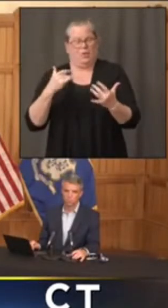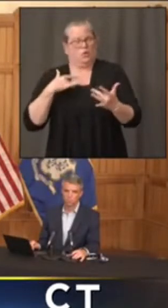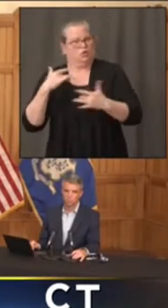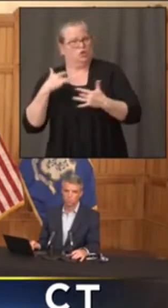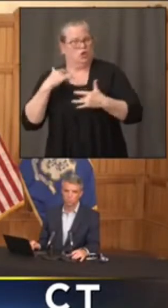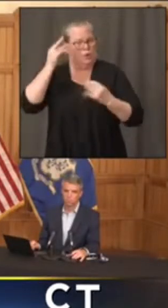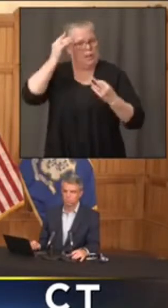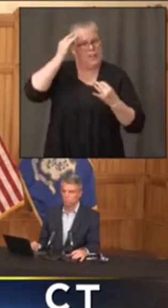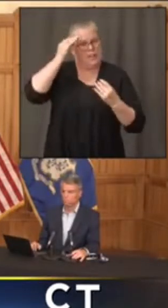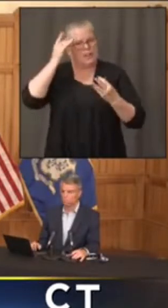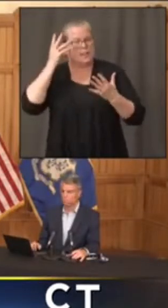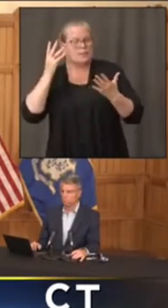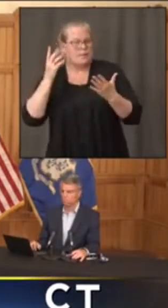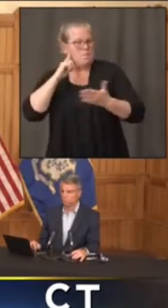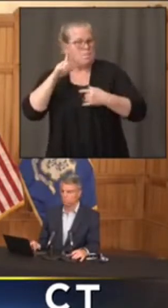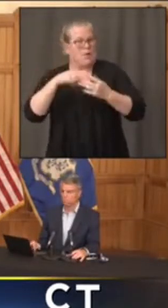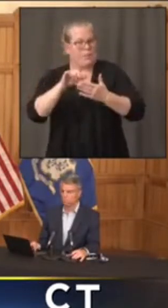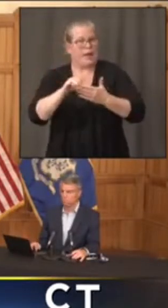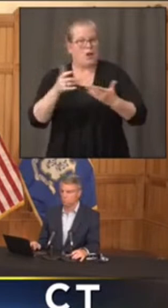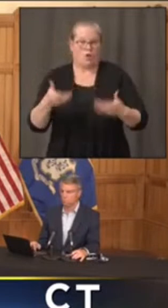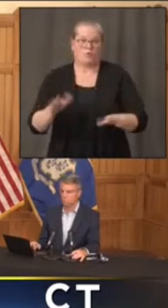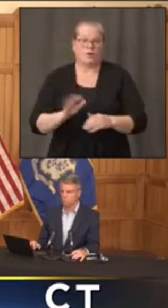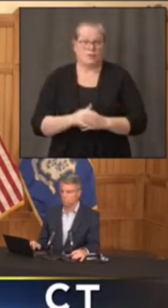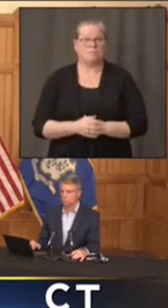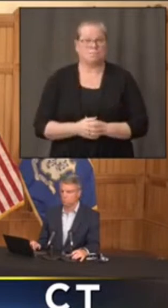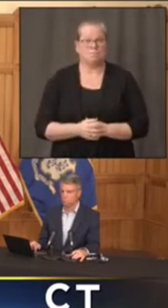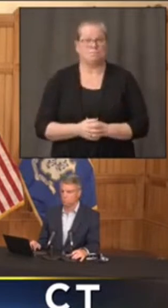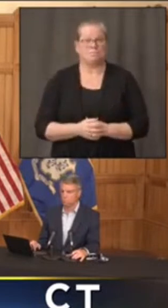WTIC 1080 news